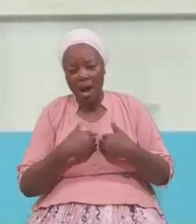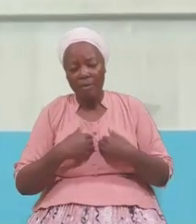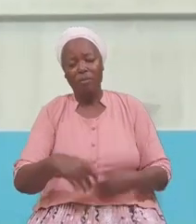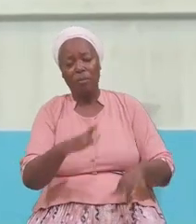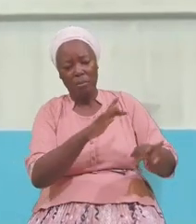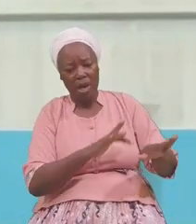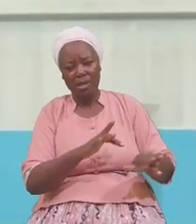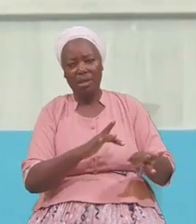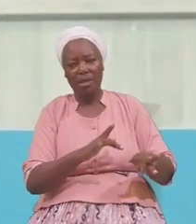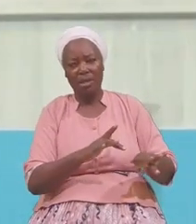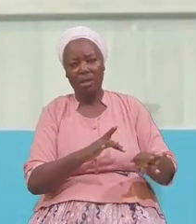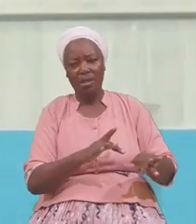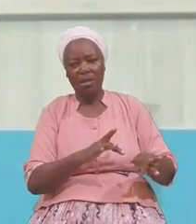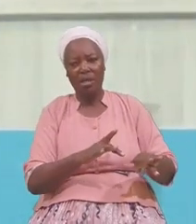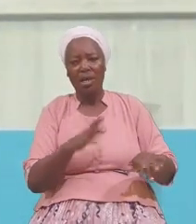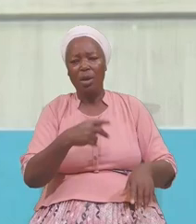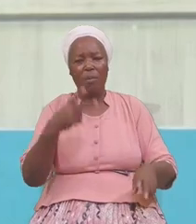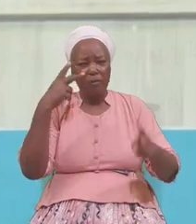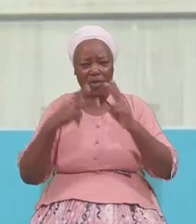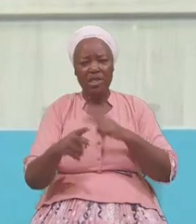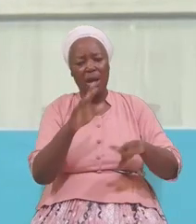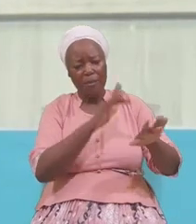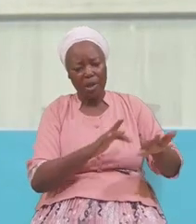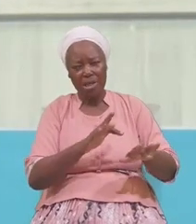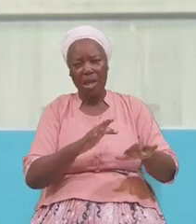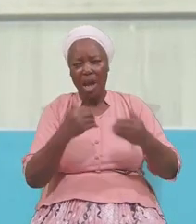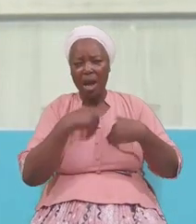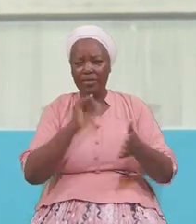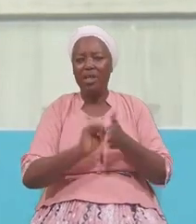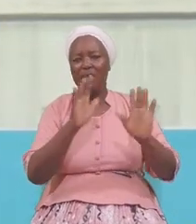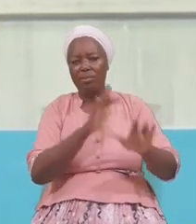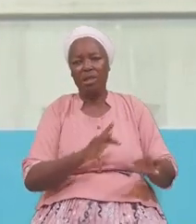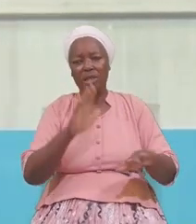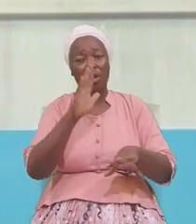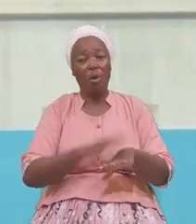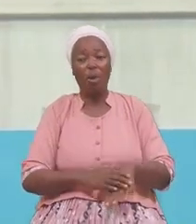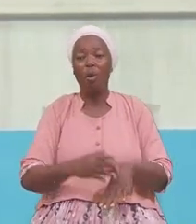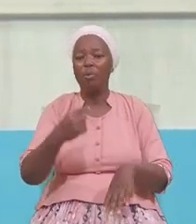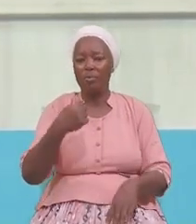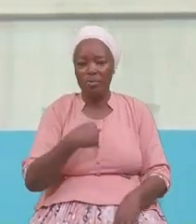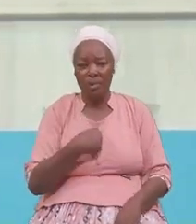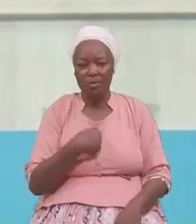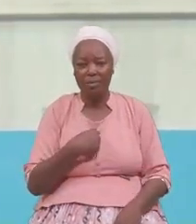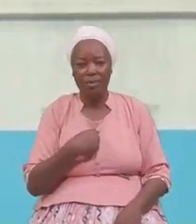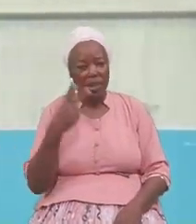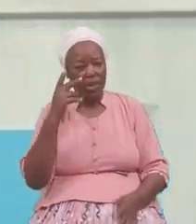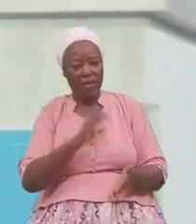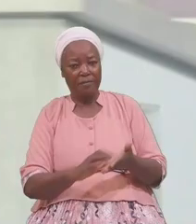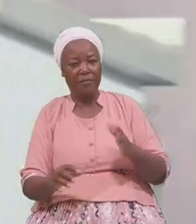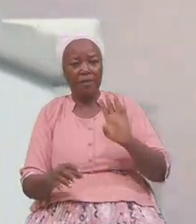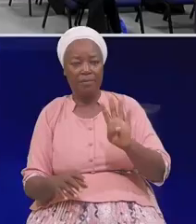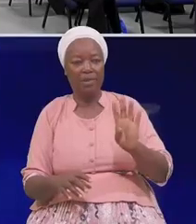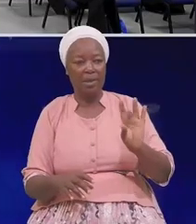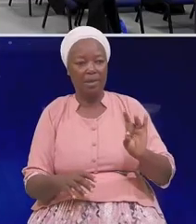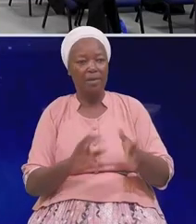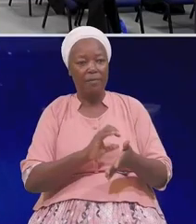mercy. The prophesied mercy, have that mercy on me. Look at verse 48.